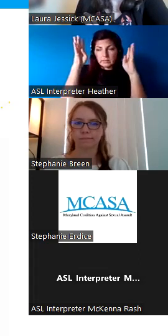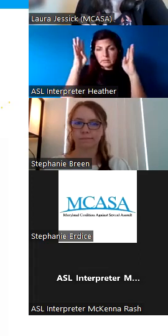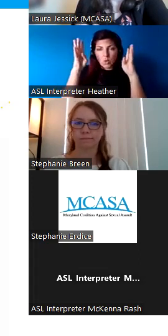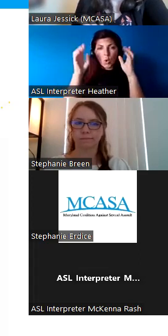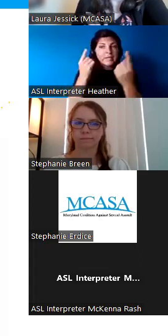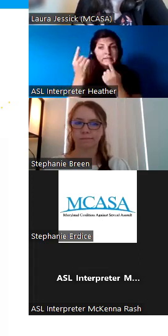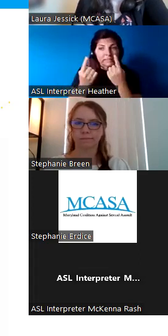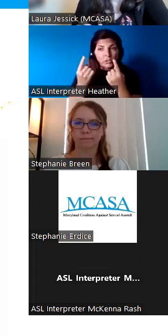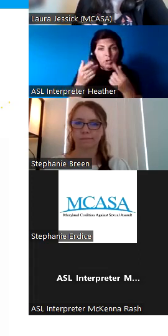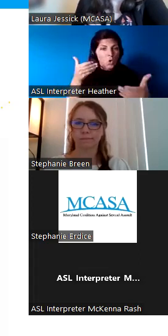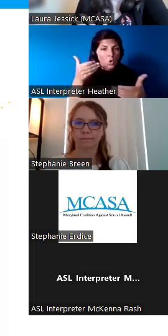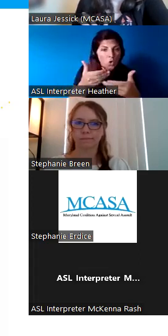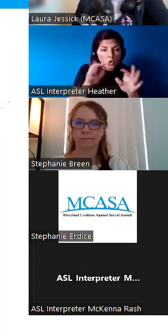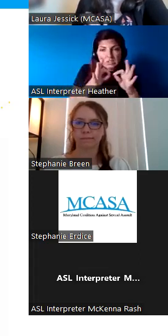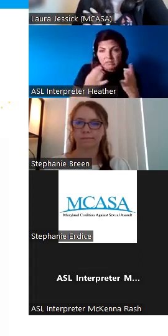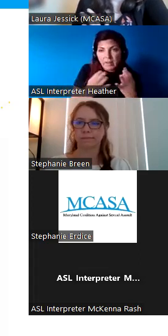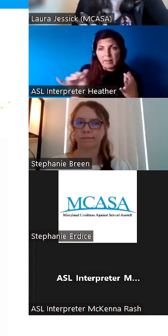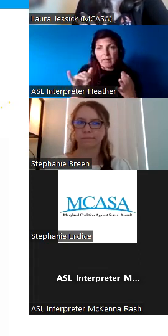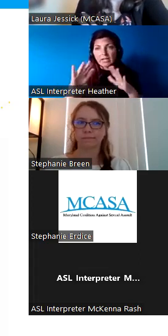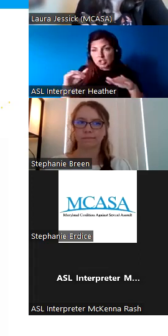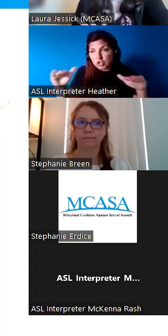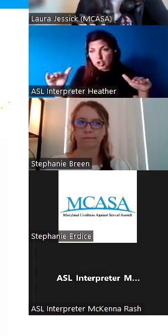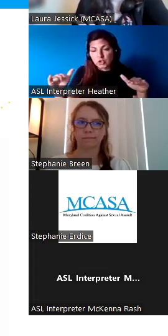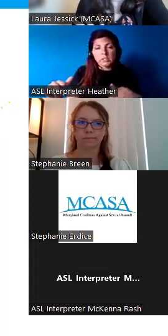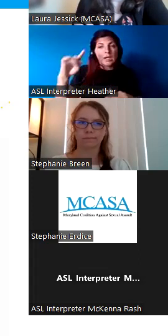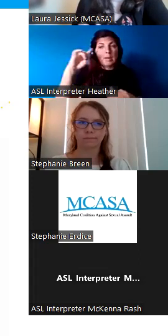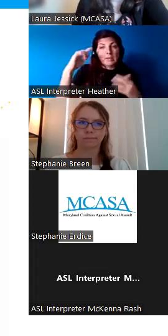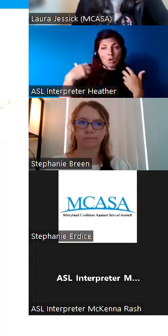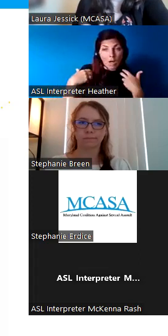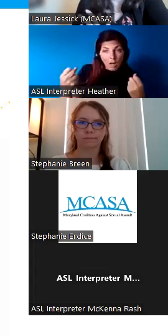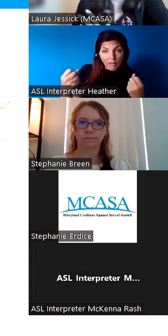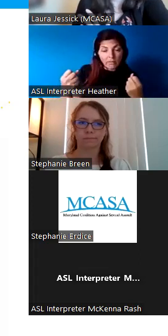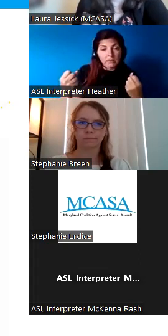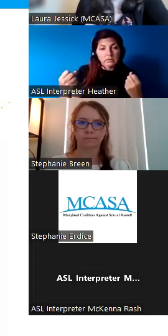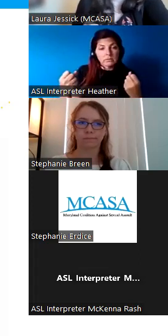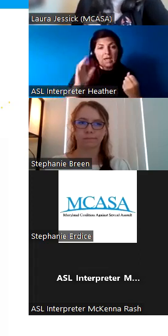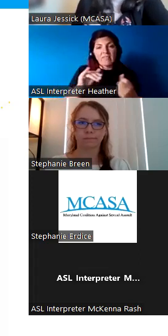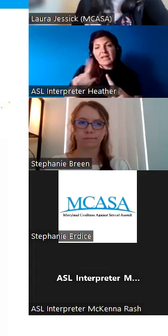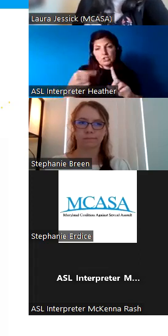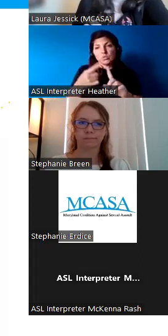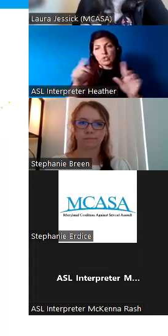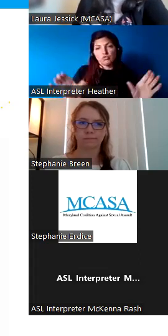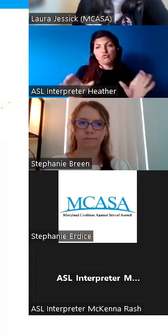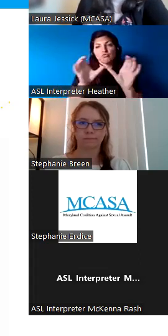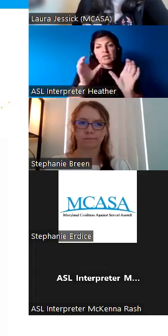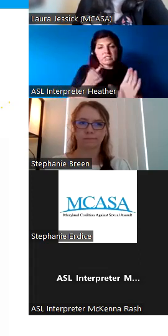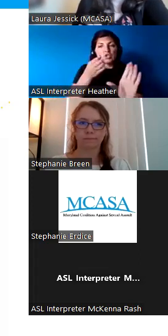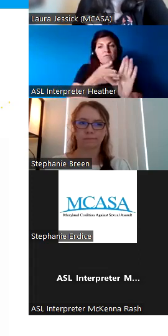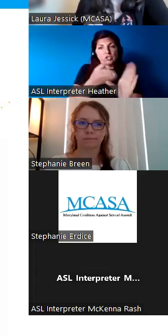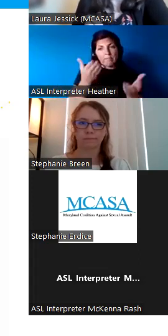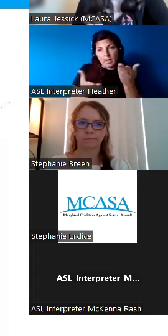considering the safety of close family members like children, or addressing mental health needs, which is when crisis intervention may be in